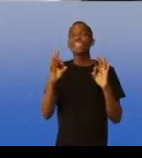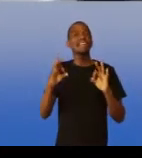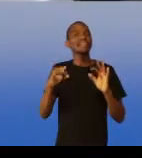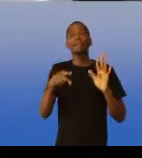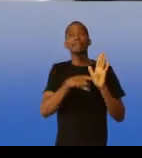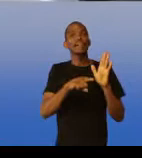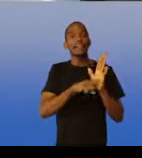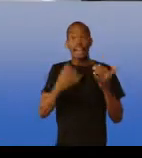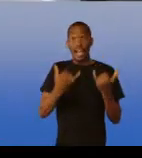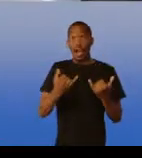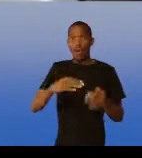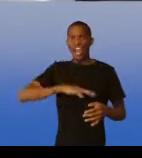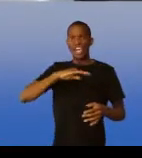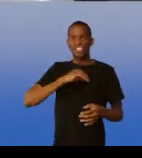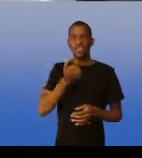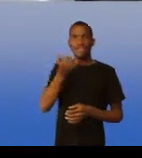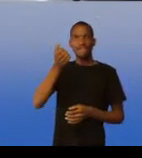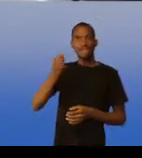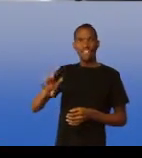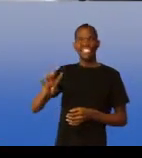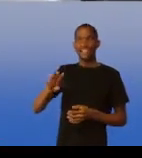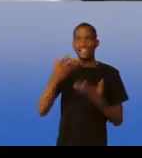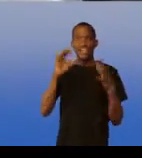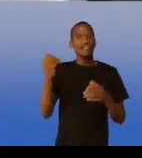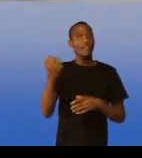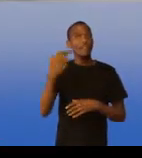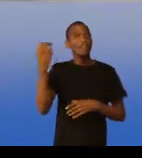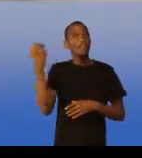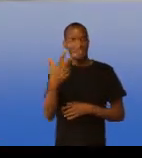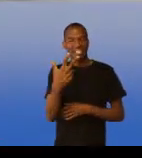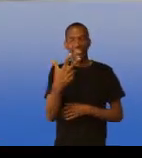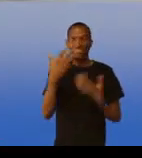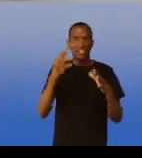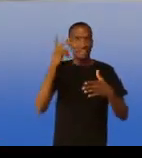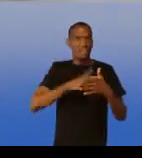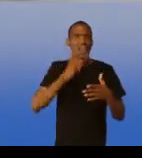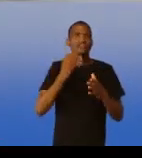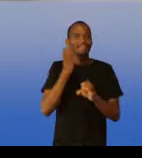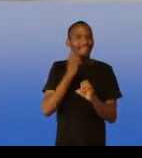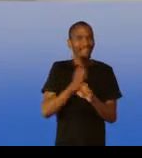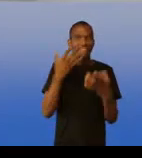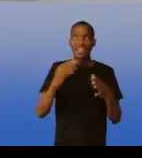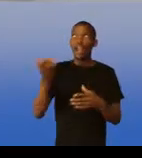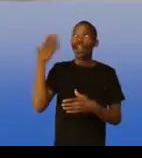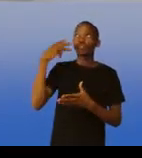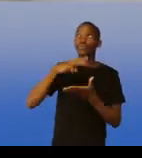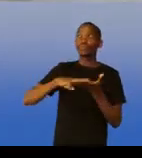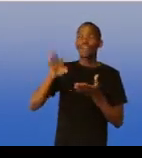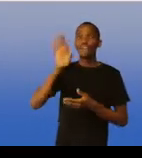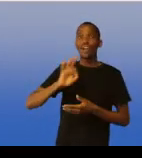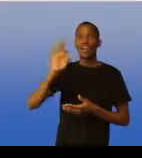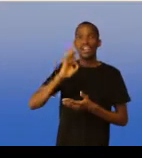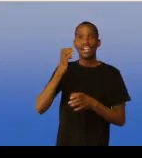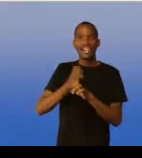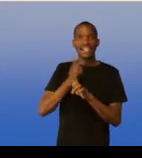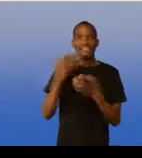is 14 years. She has completed her Form 3. She has arrived the finals. Last week, Friday, she's